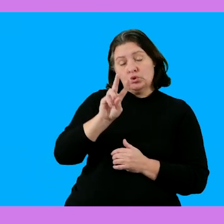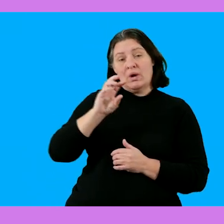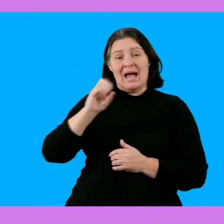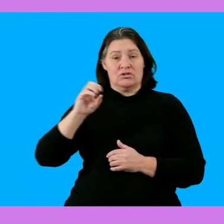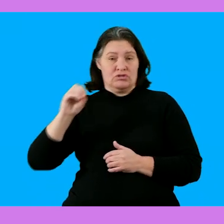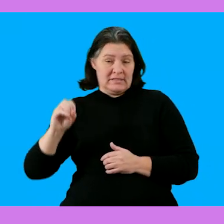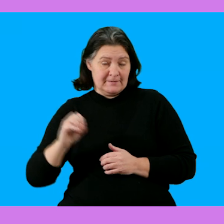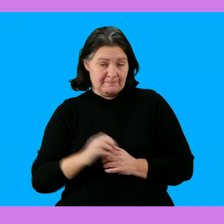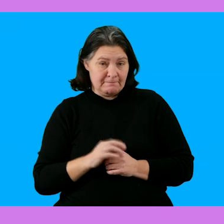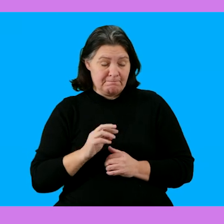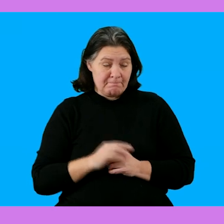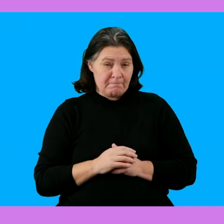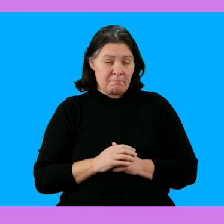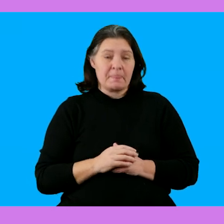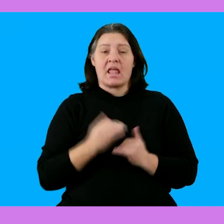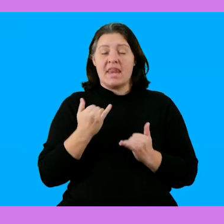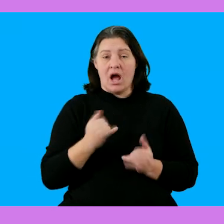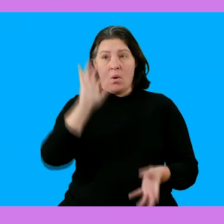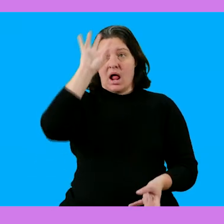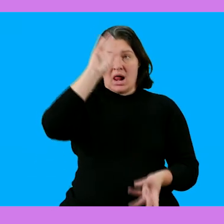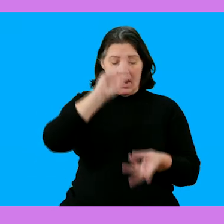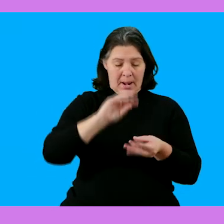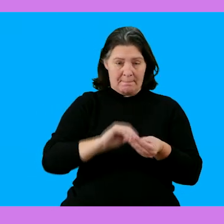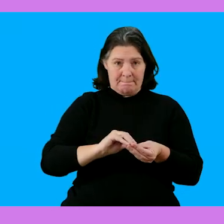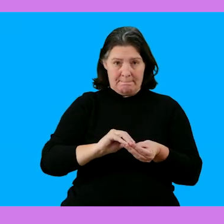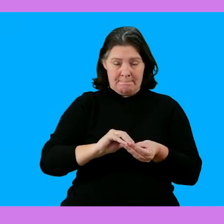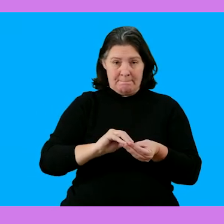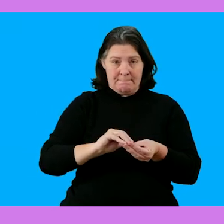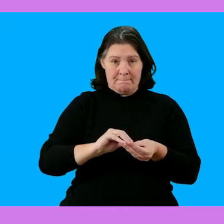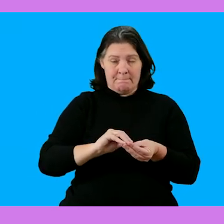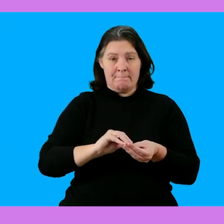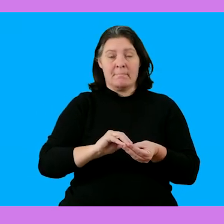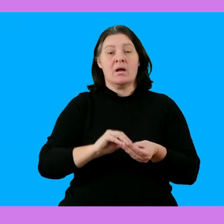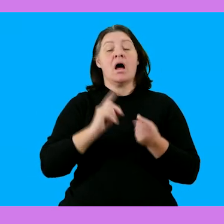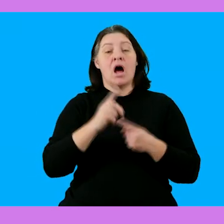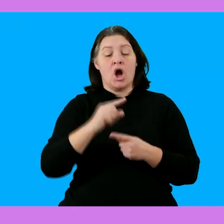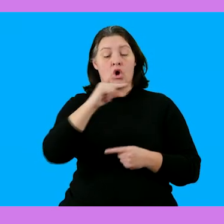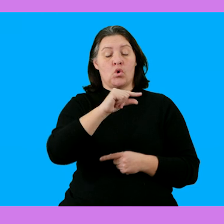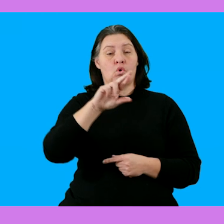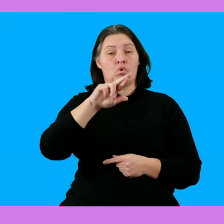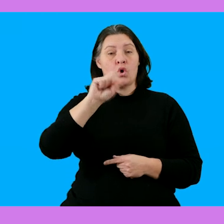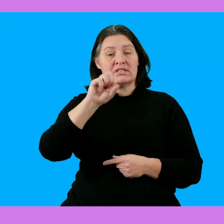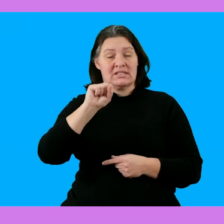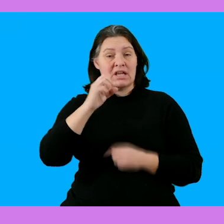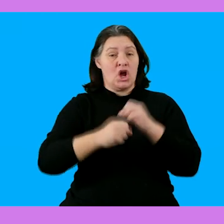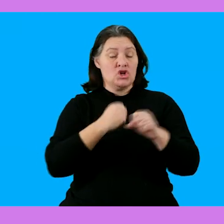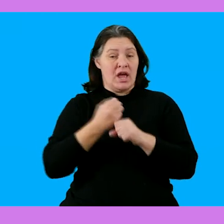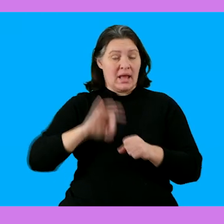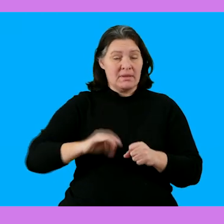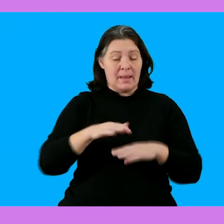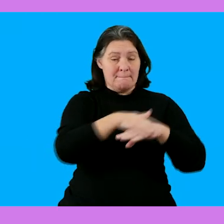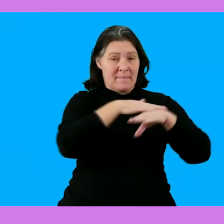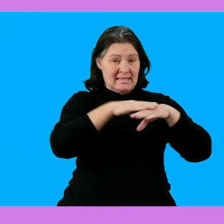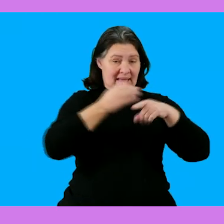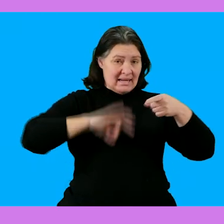34,200 Rand. Okay, now let's add all these income together. So therefore, a gross annual income will consist of